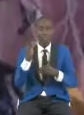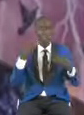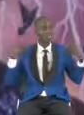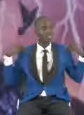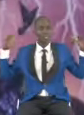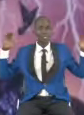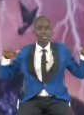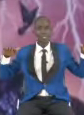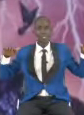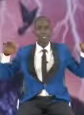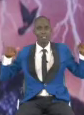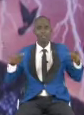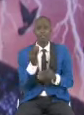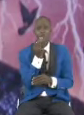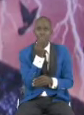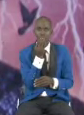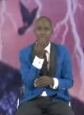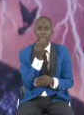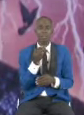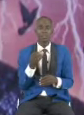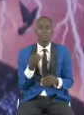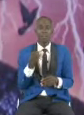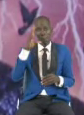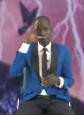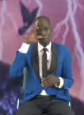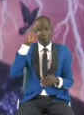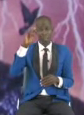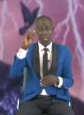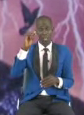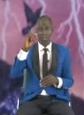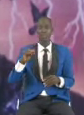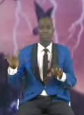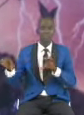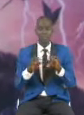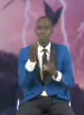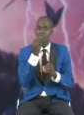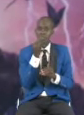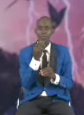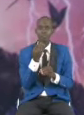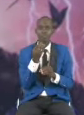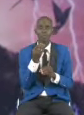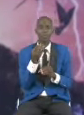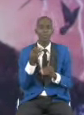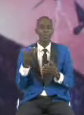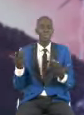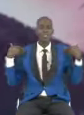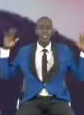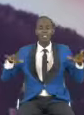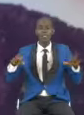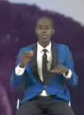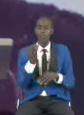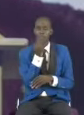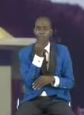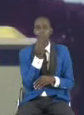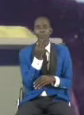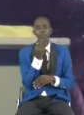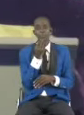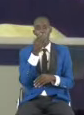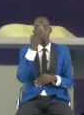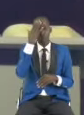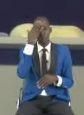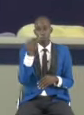Man did eat angel's food. Why? Because the blood had been shed